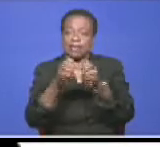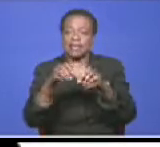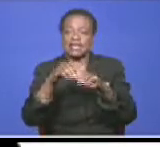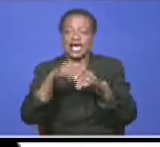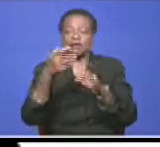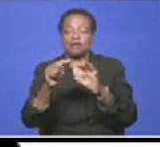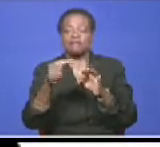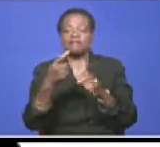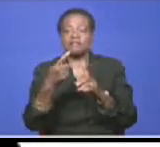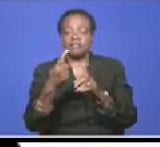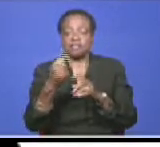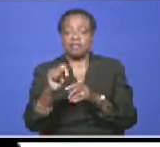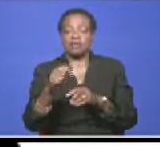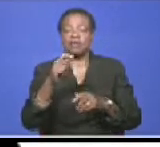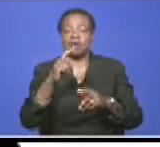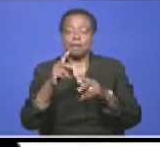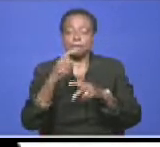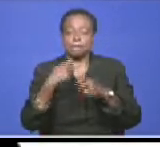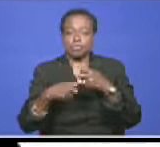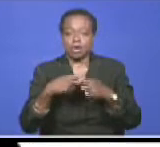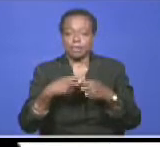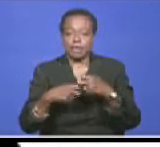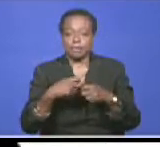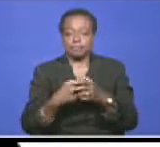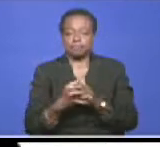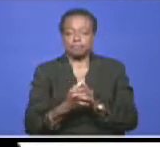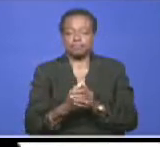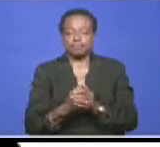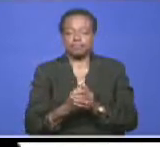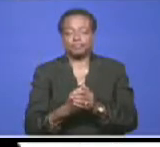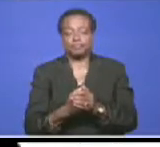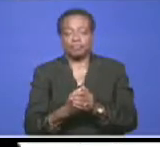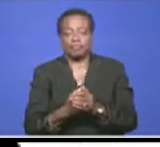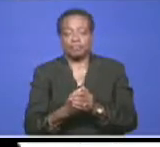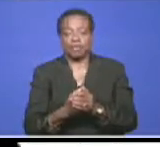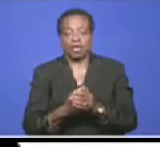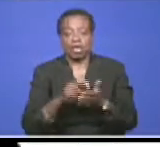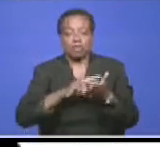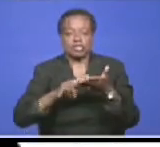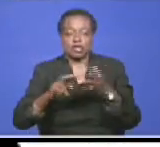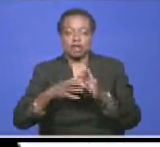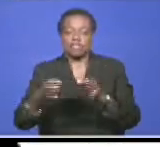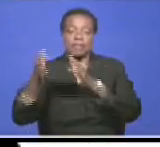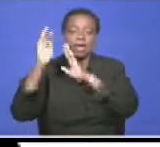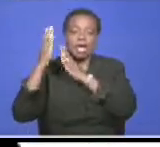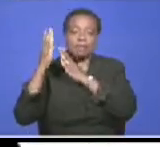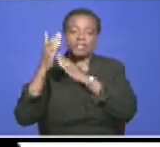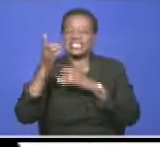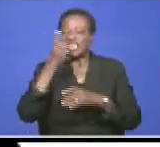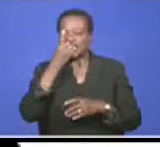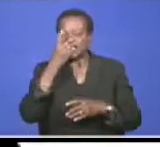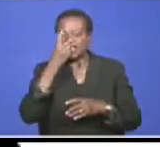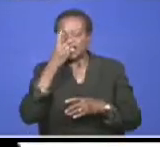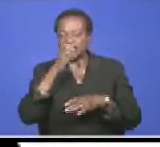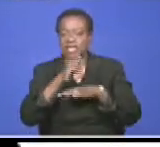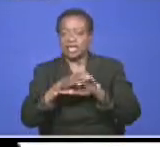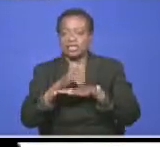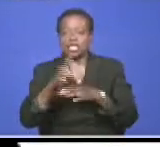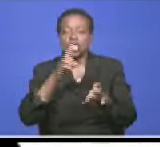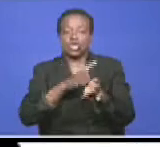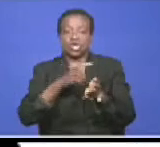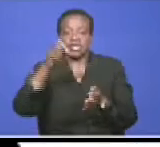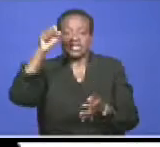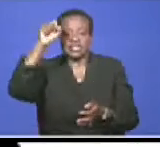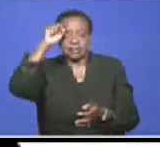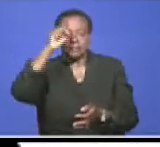to practice dentistry. Our Lloyd Allen explains. Registrar of the Bahamas Dental Council, Dr. Sparkman Ferguson, has